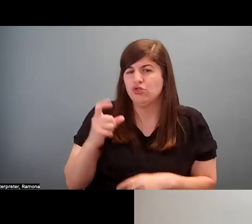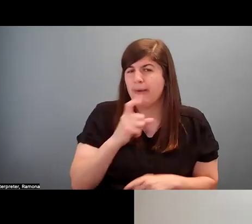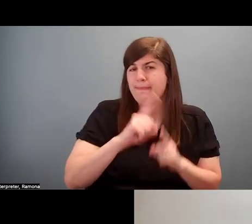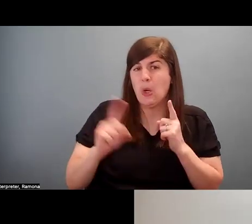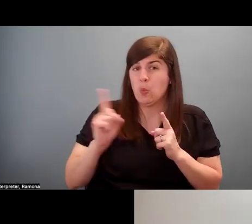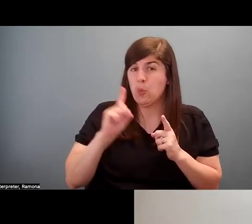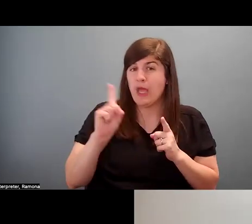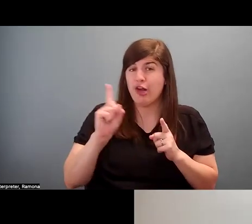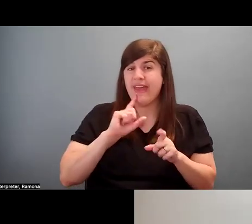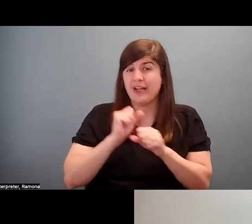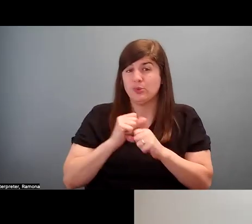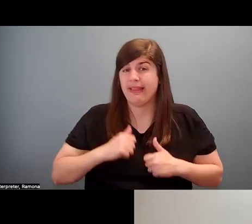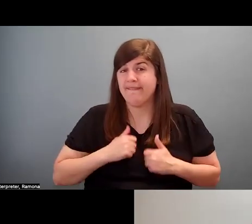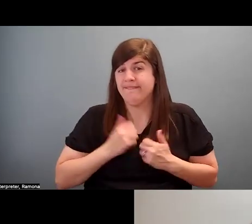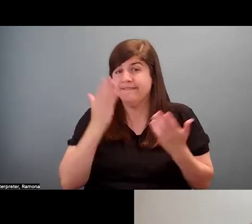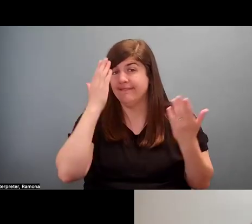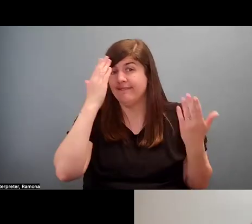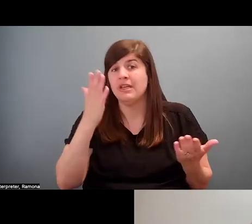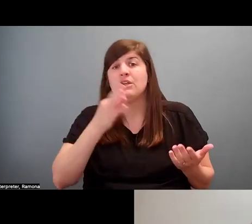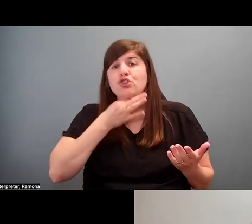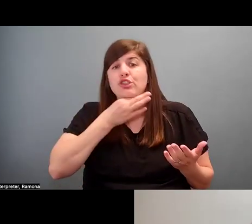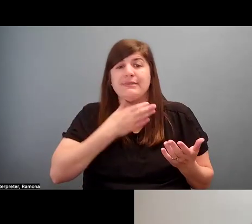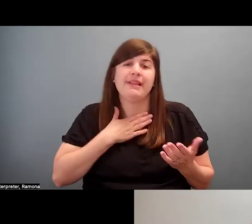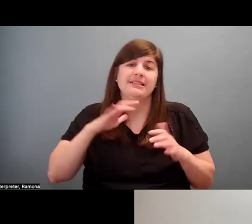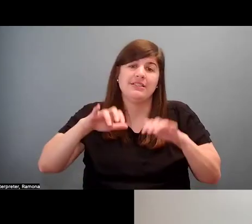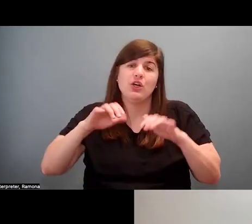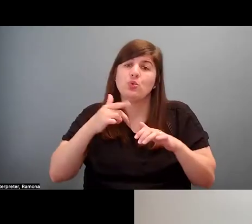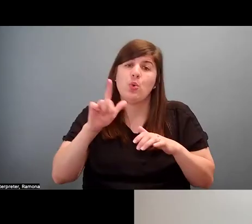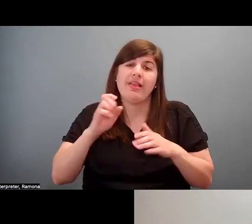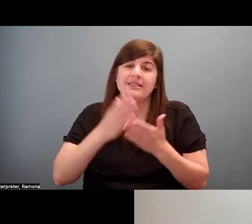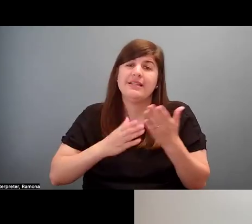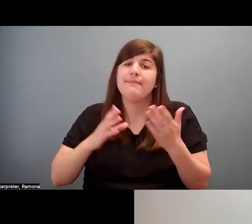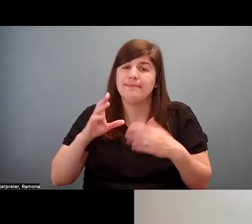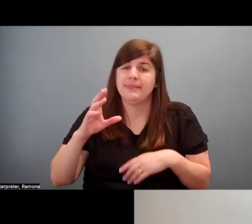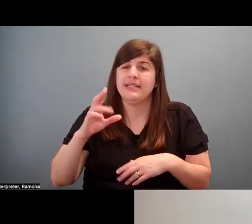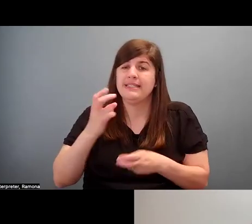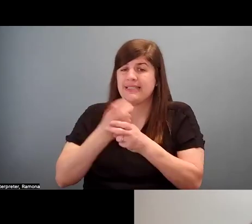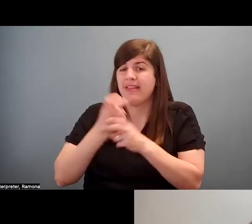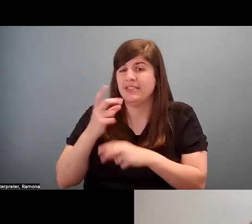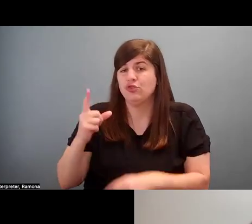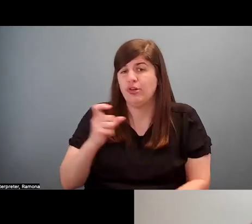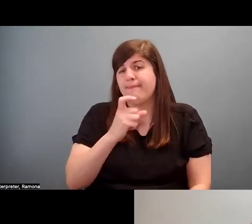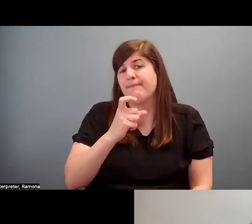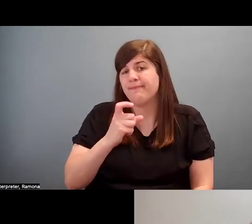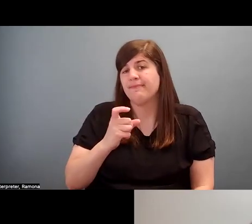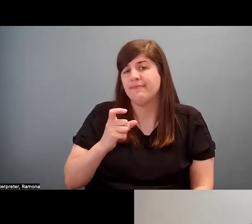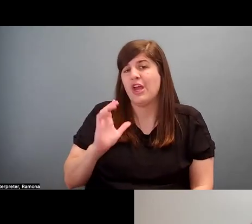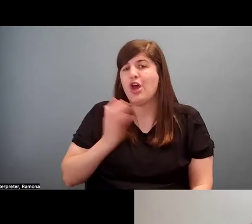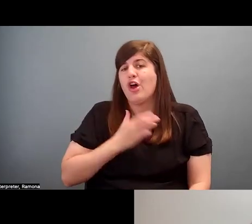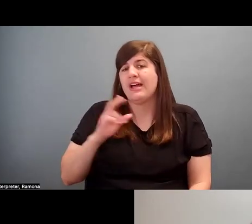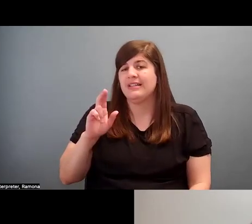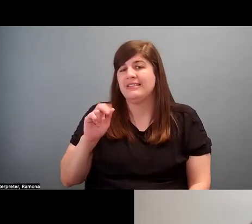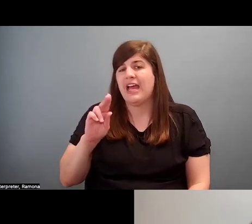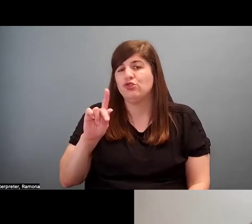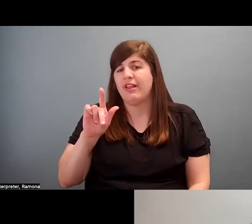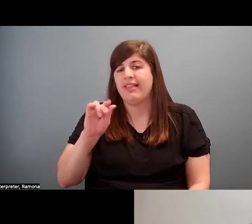but um, if you are curious, please Google some skeleton shrimp. And iNaturalist probably can tell you.